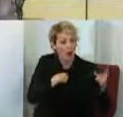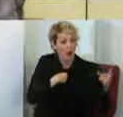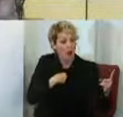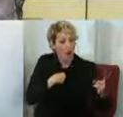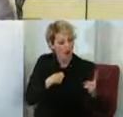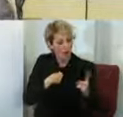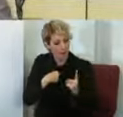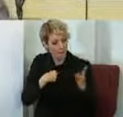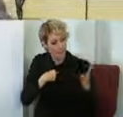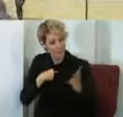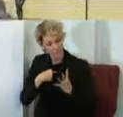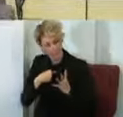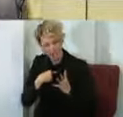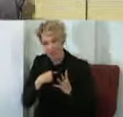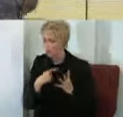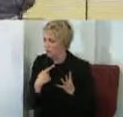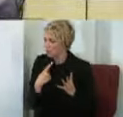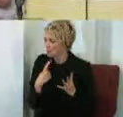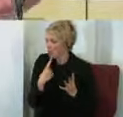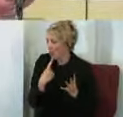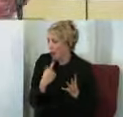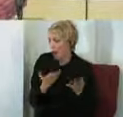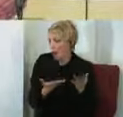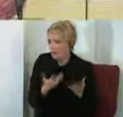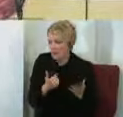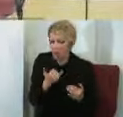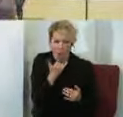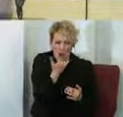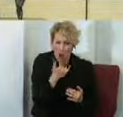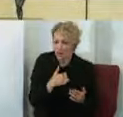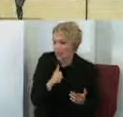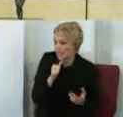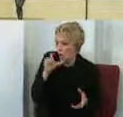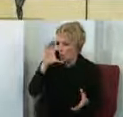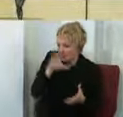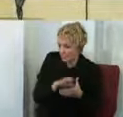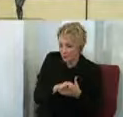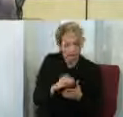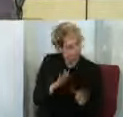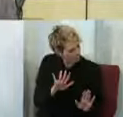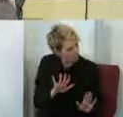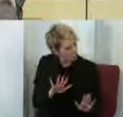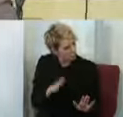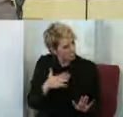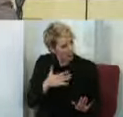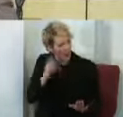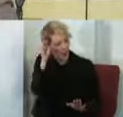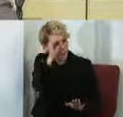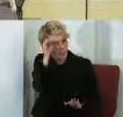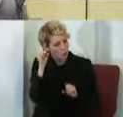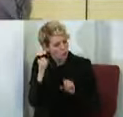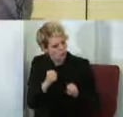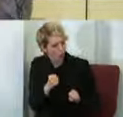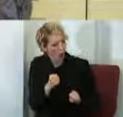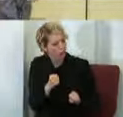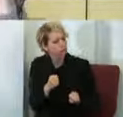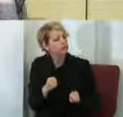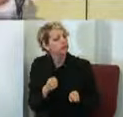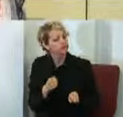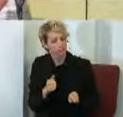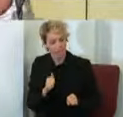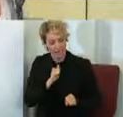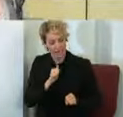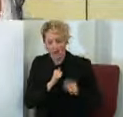and saying, you may be wrong, or I don't believe, I could still stand strong. Still stand strong,